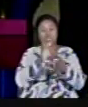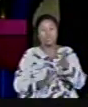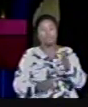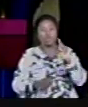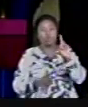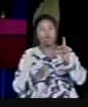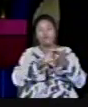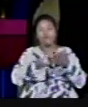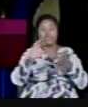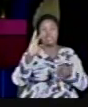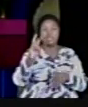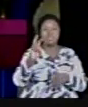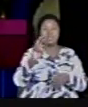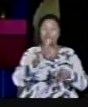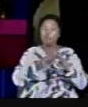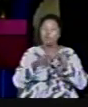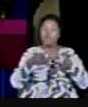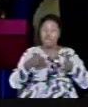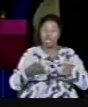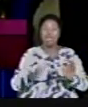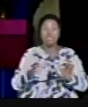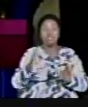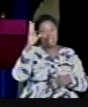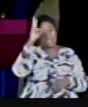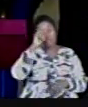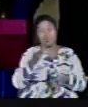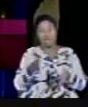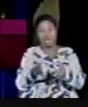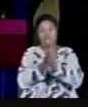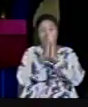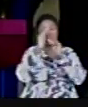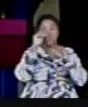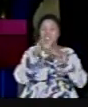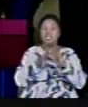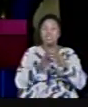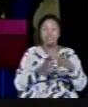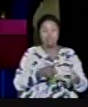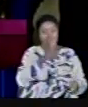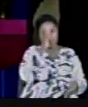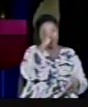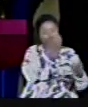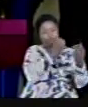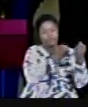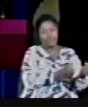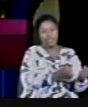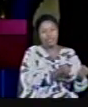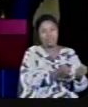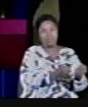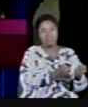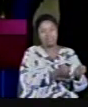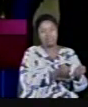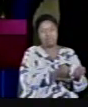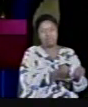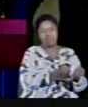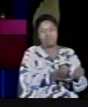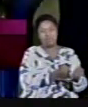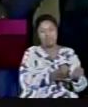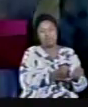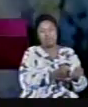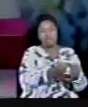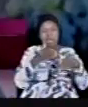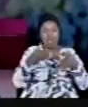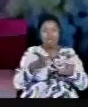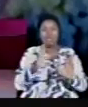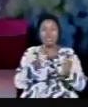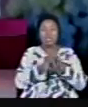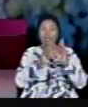let him ask in faith. You're saved, let him ask in faith.